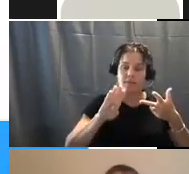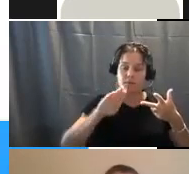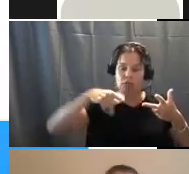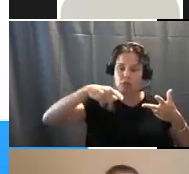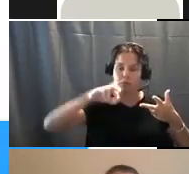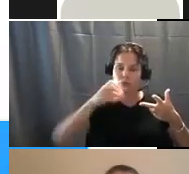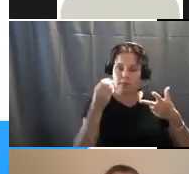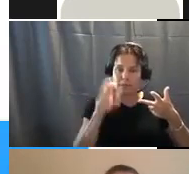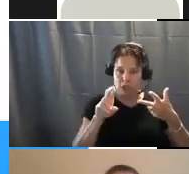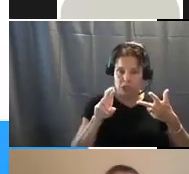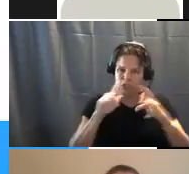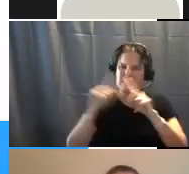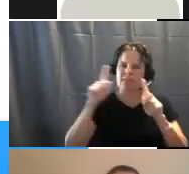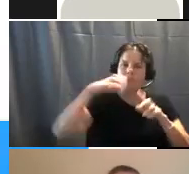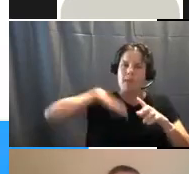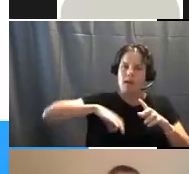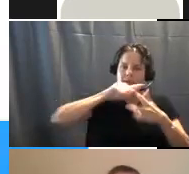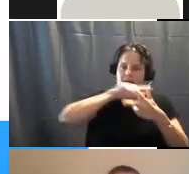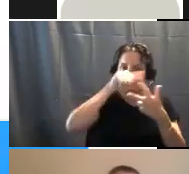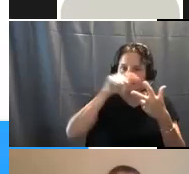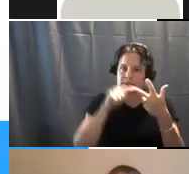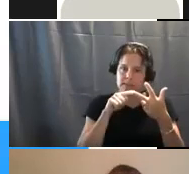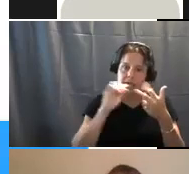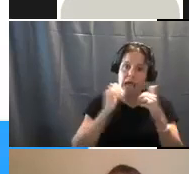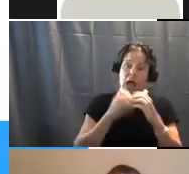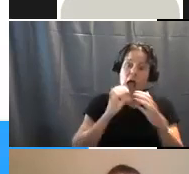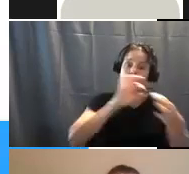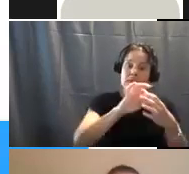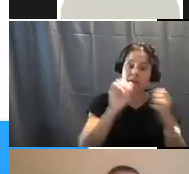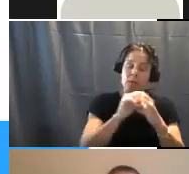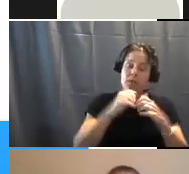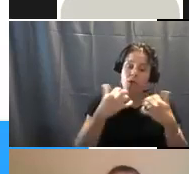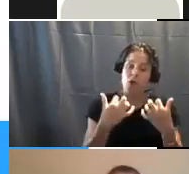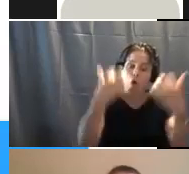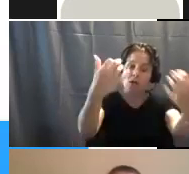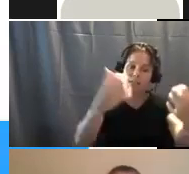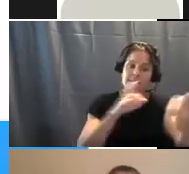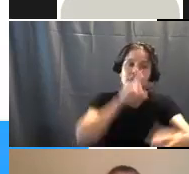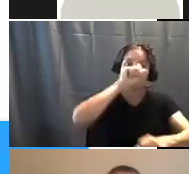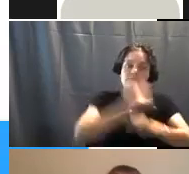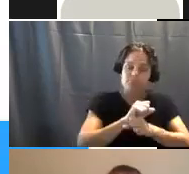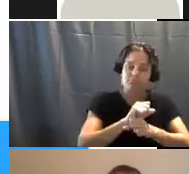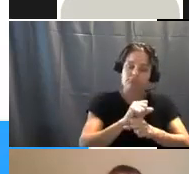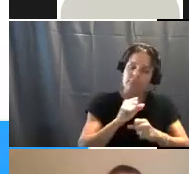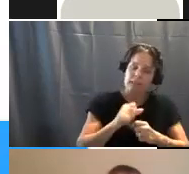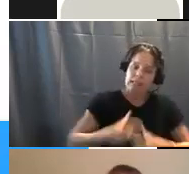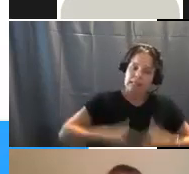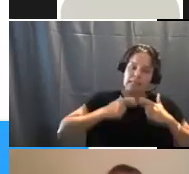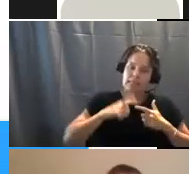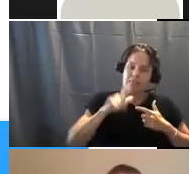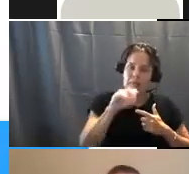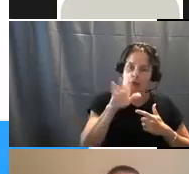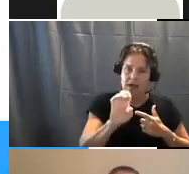are great ways to connect with your audience in real time with a video stream. Of course, followers receive notifications when you go